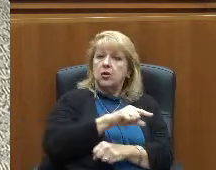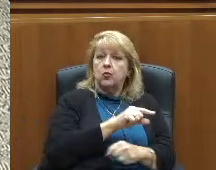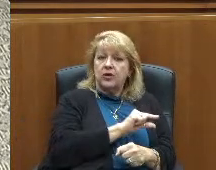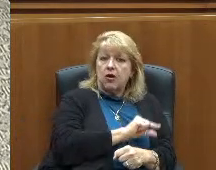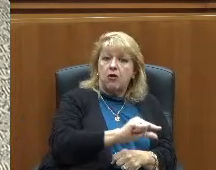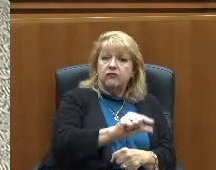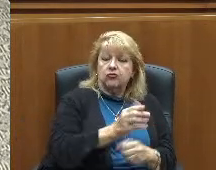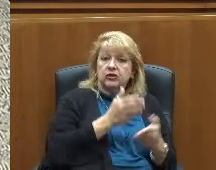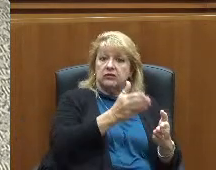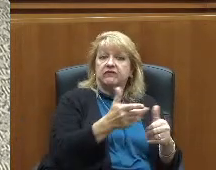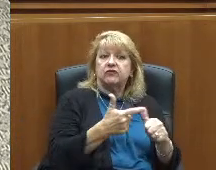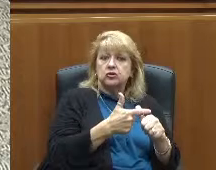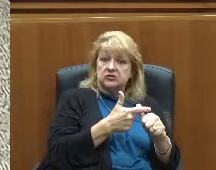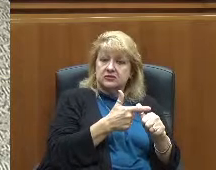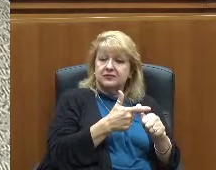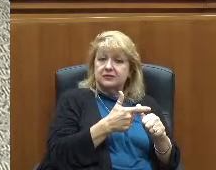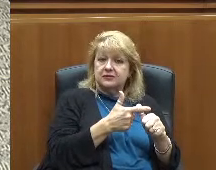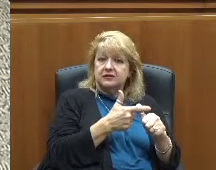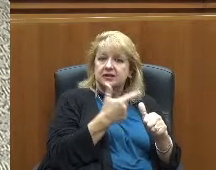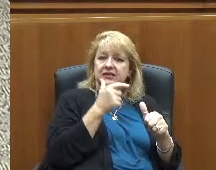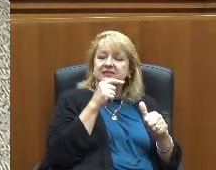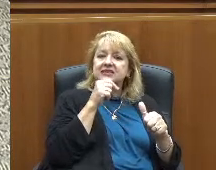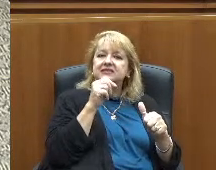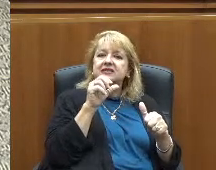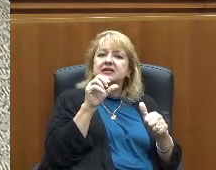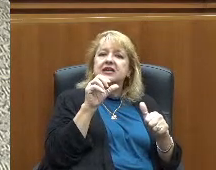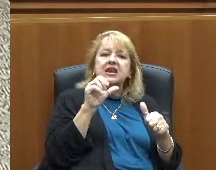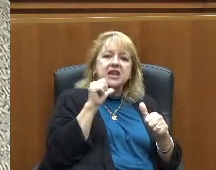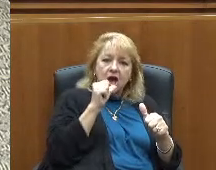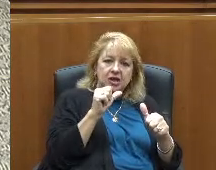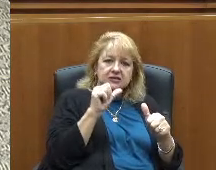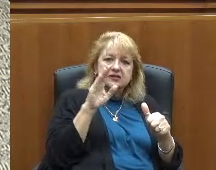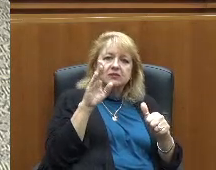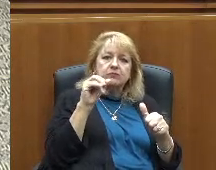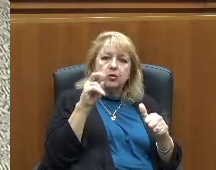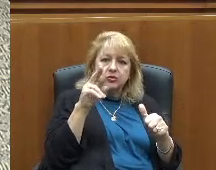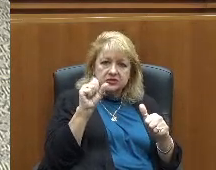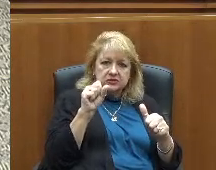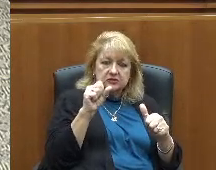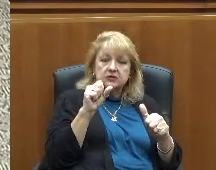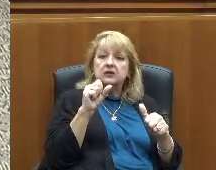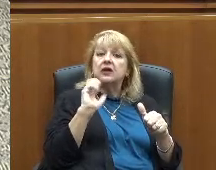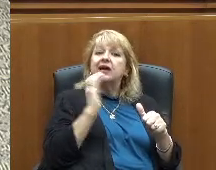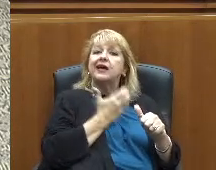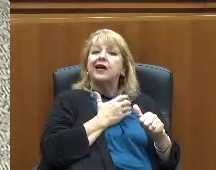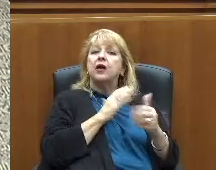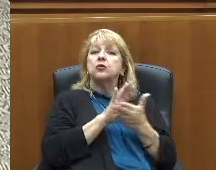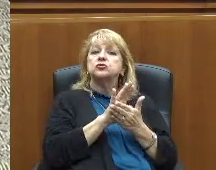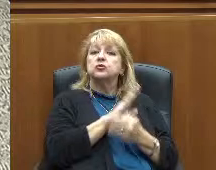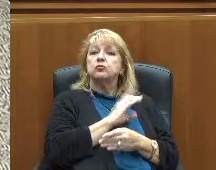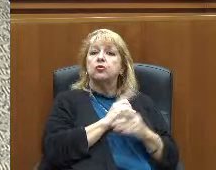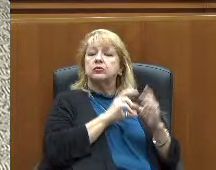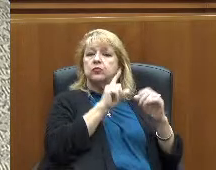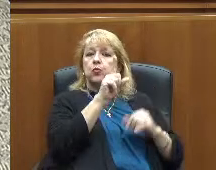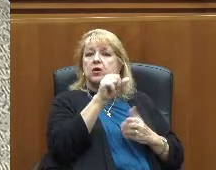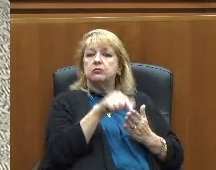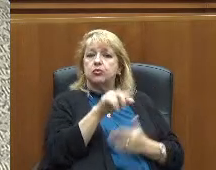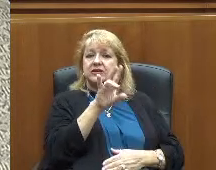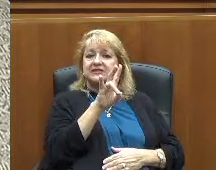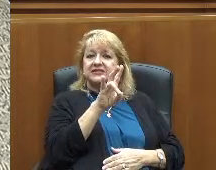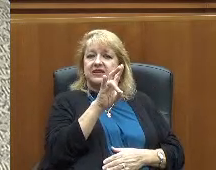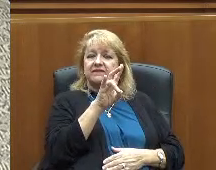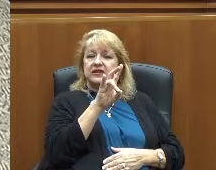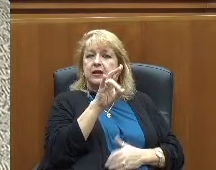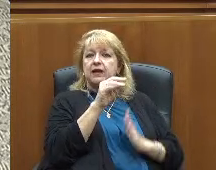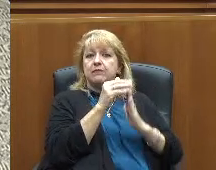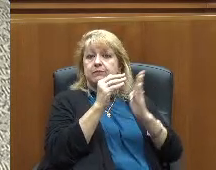legal requirements. And so our school board has dedicated $1.7 million to fund